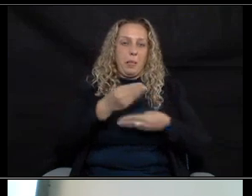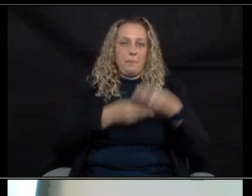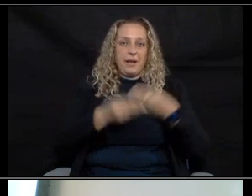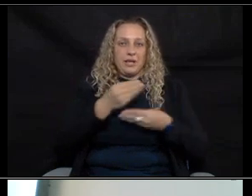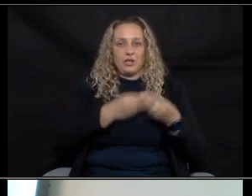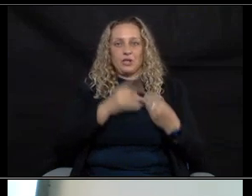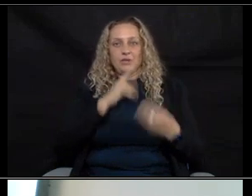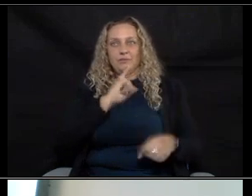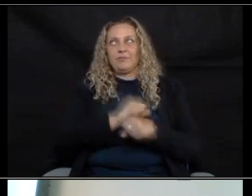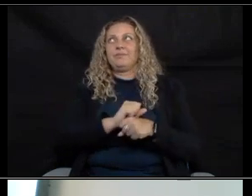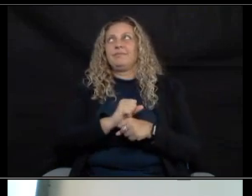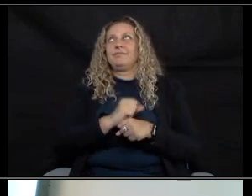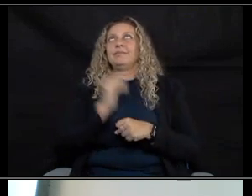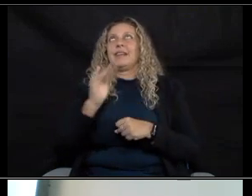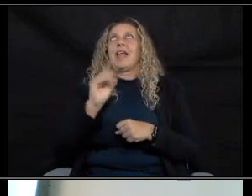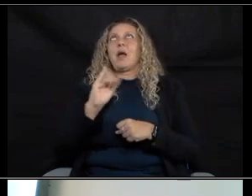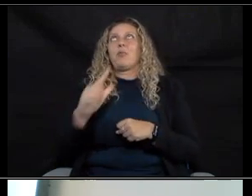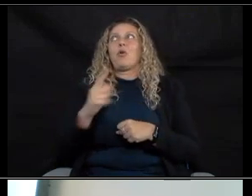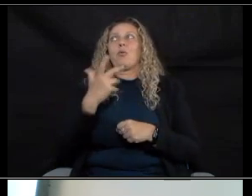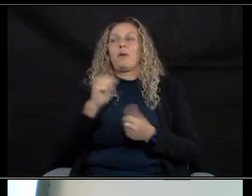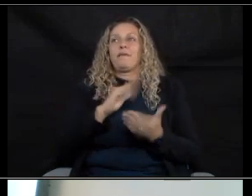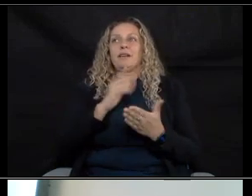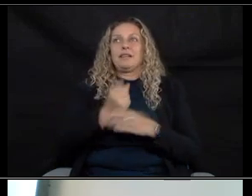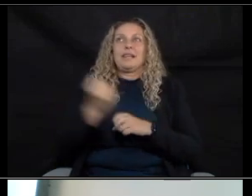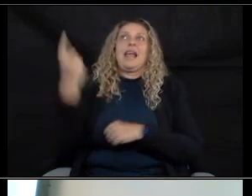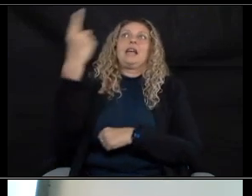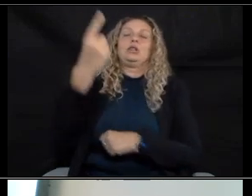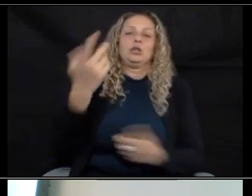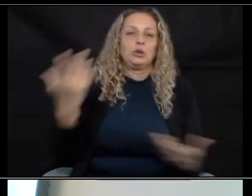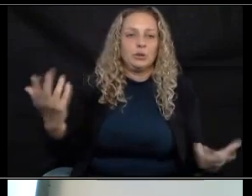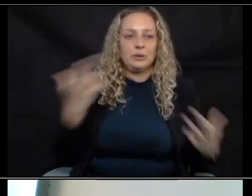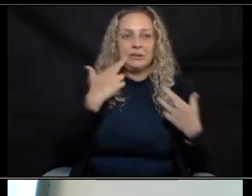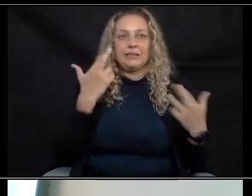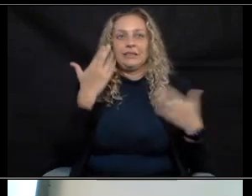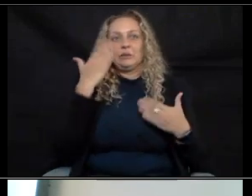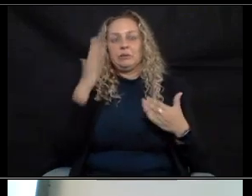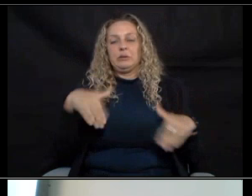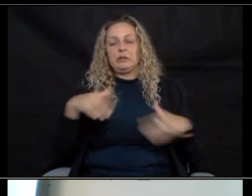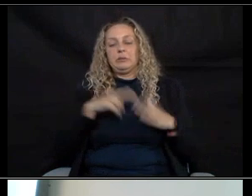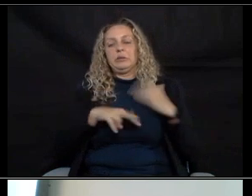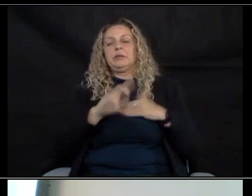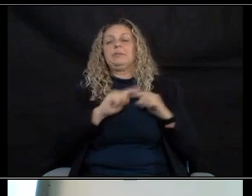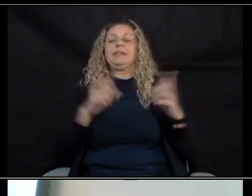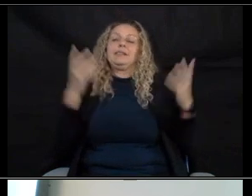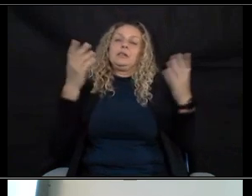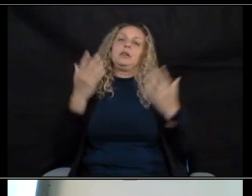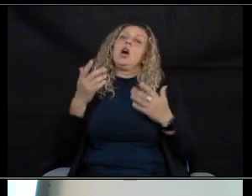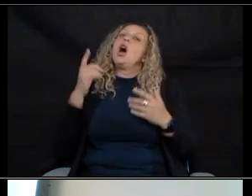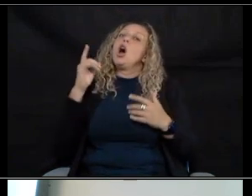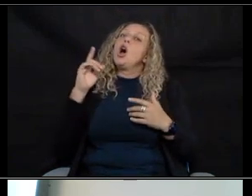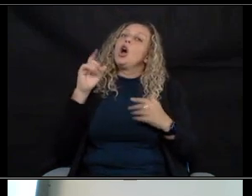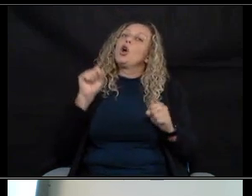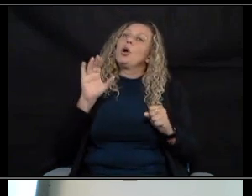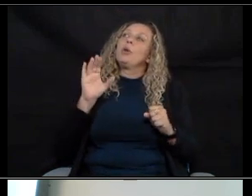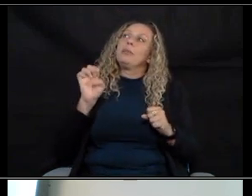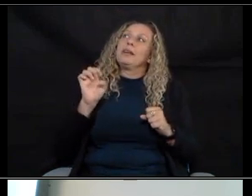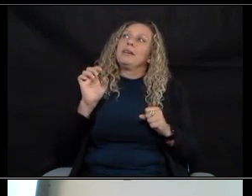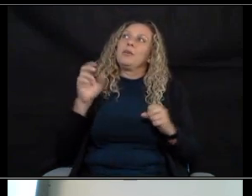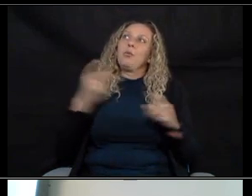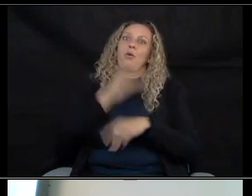starting literally next April of what we may be facing the next year out. But, you know, it could have been a lot worse, but